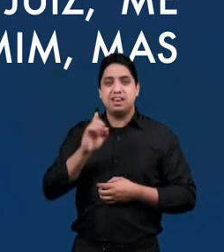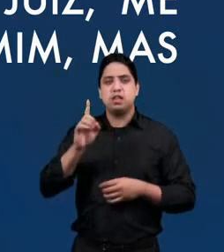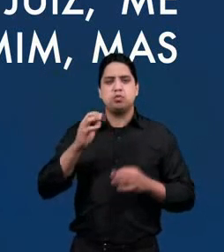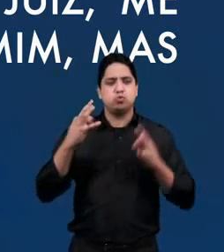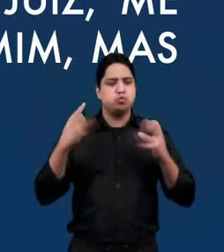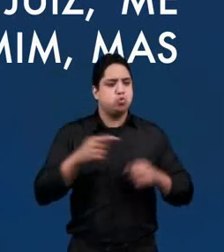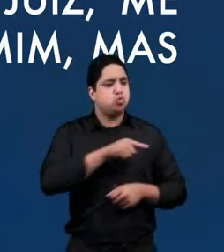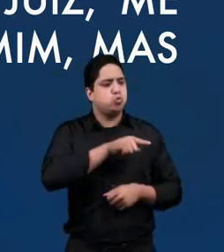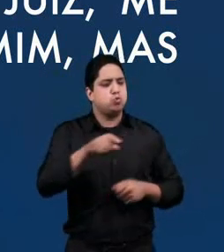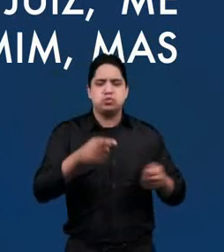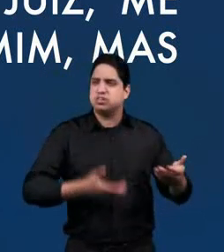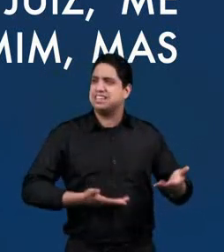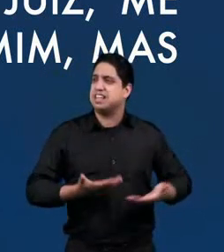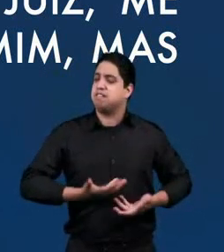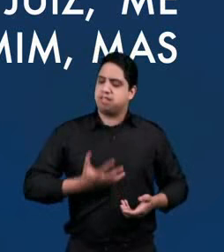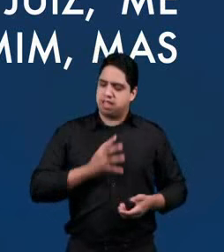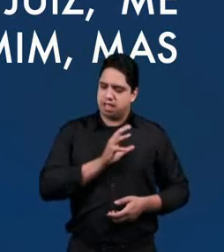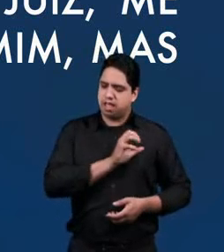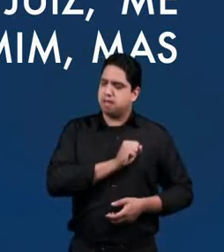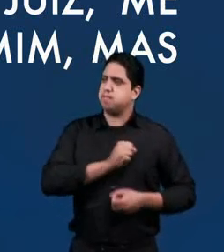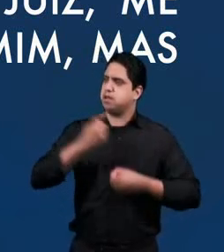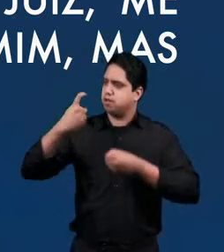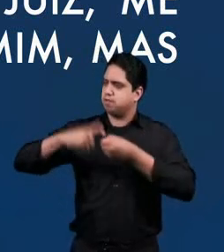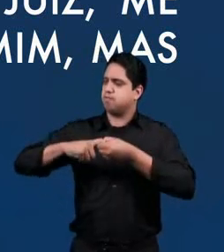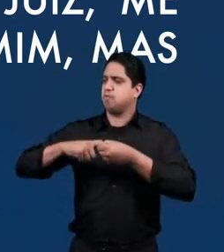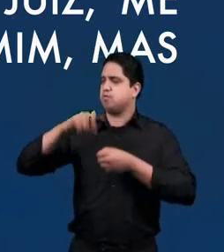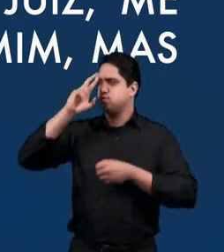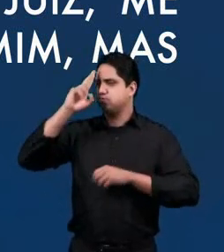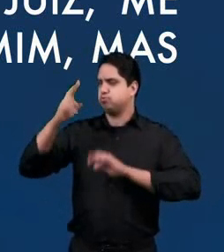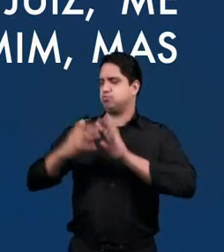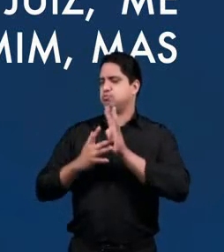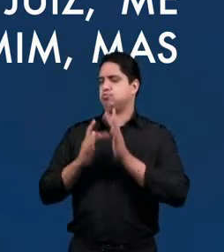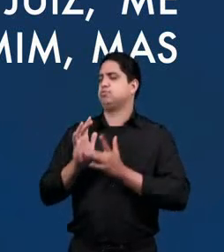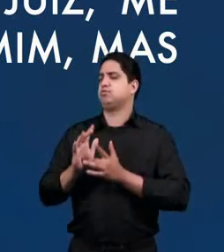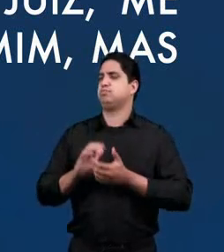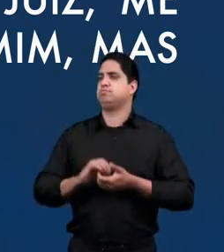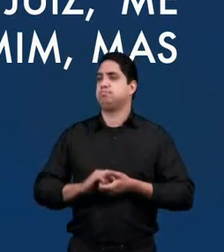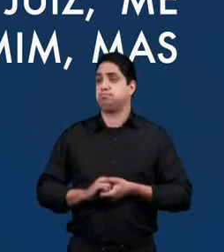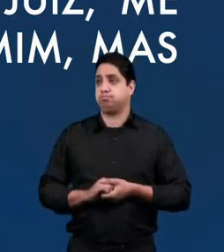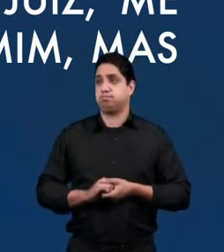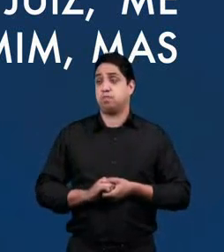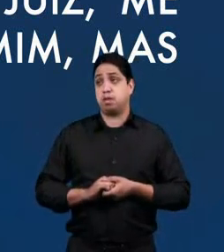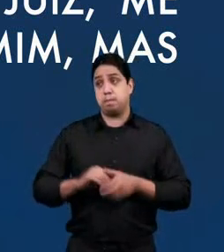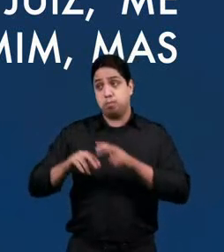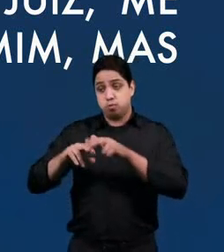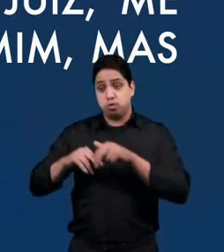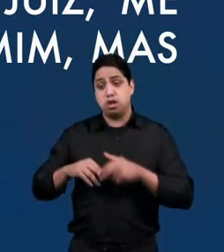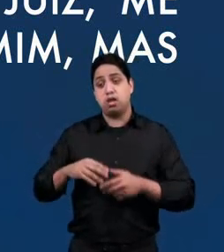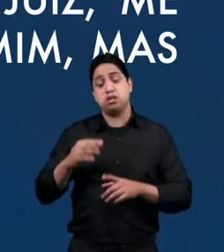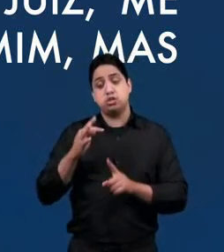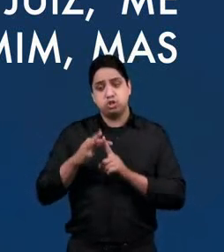not to me only, but also to all who have loved his appearing.